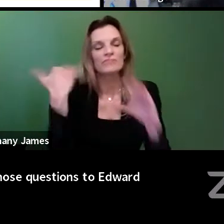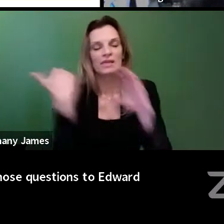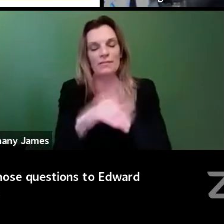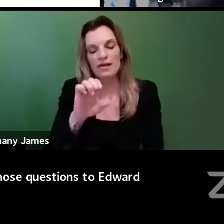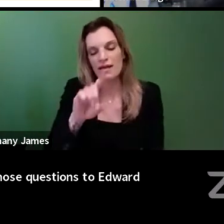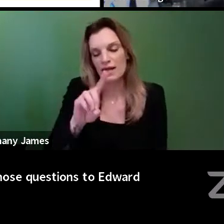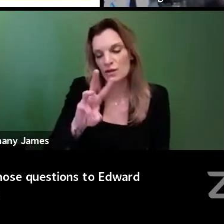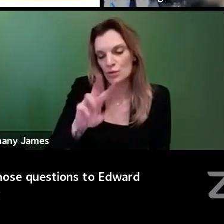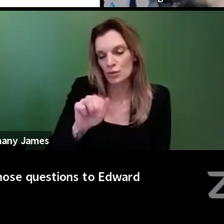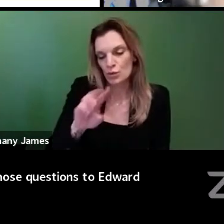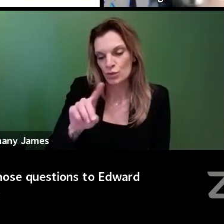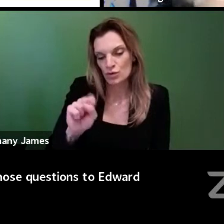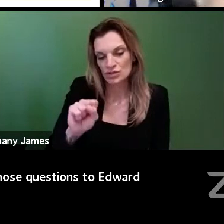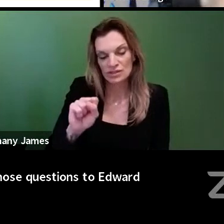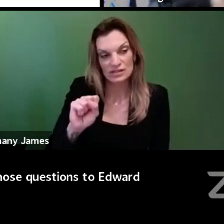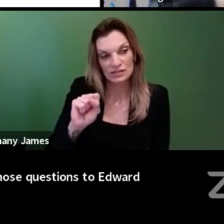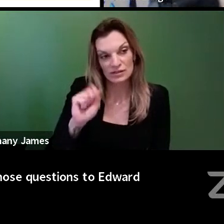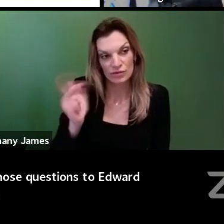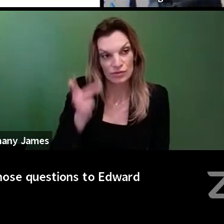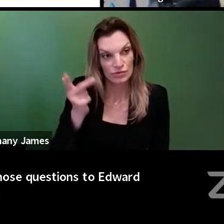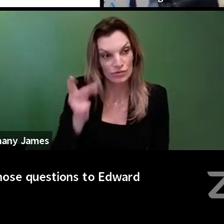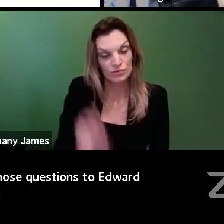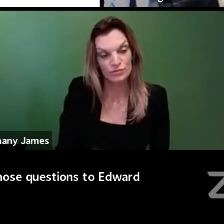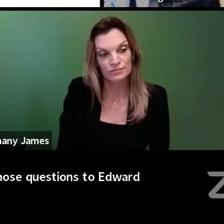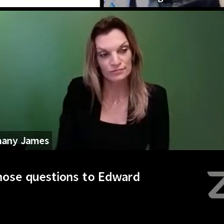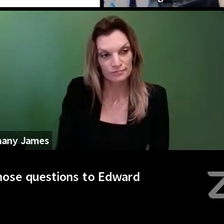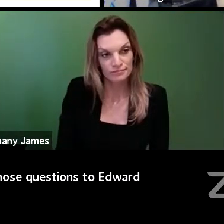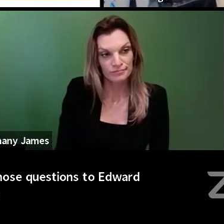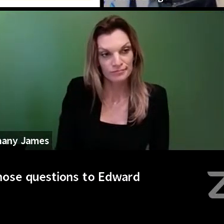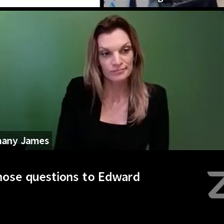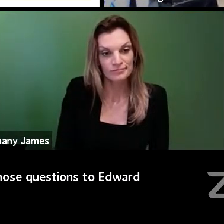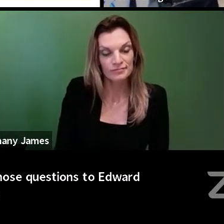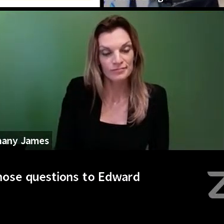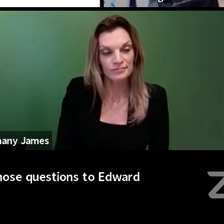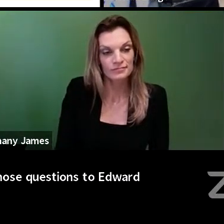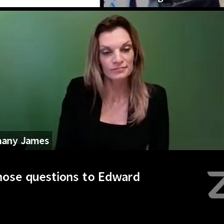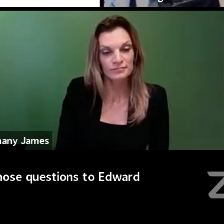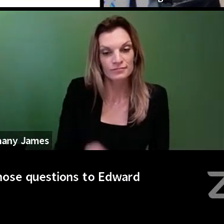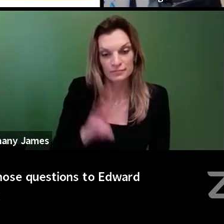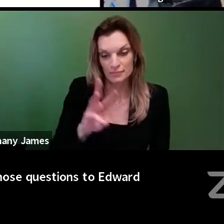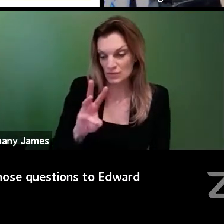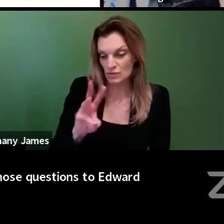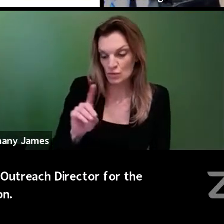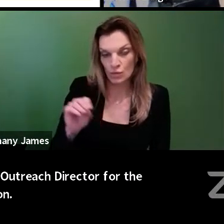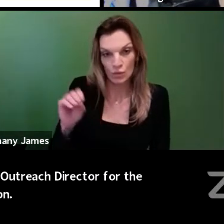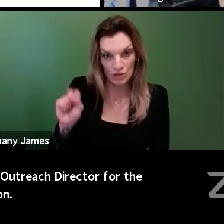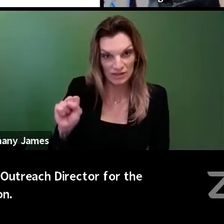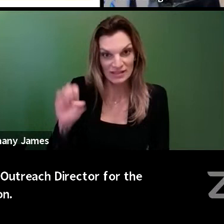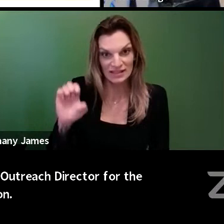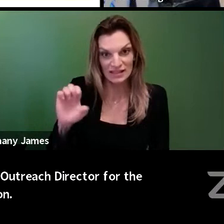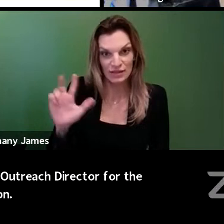our Communications and Outreach Director for the Commission, at